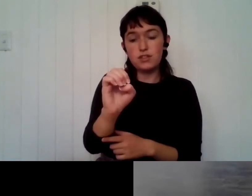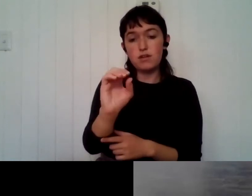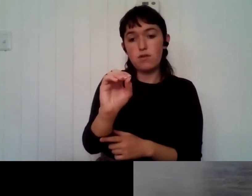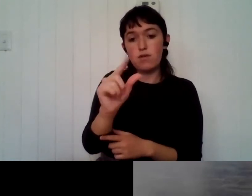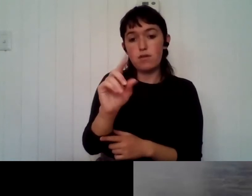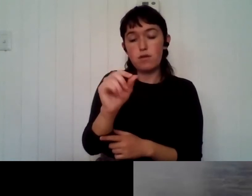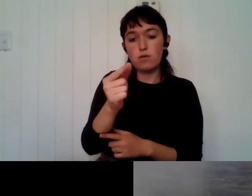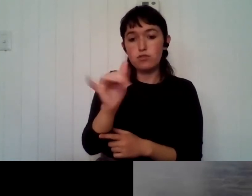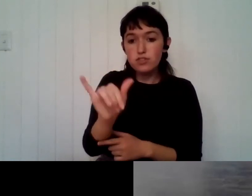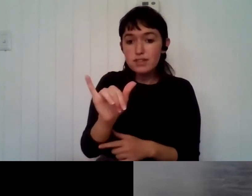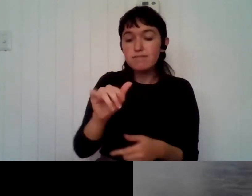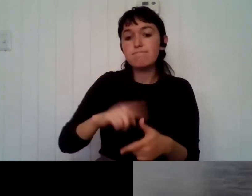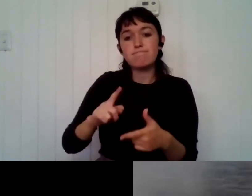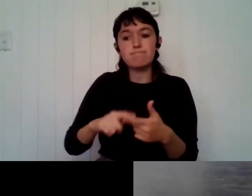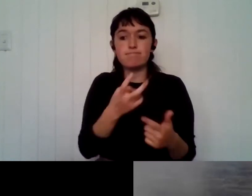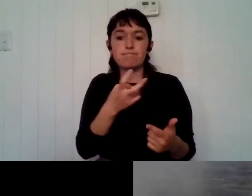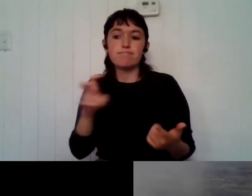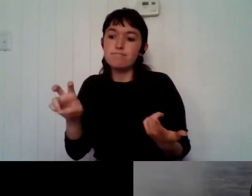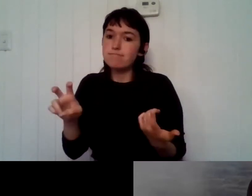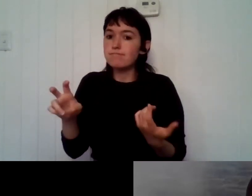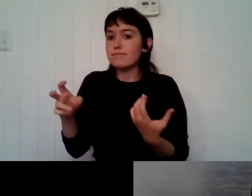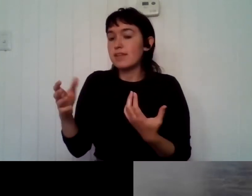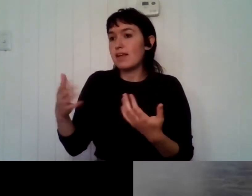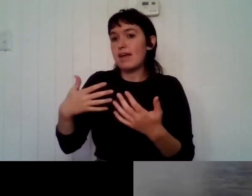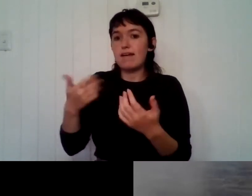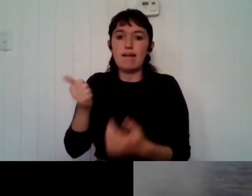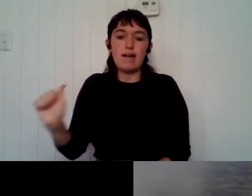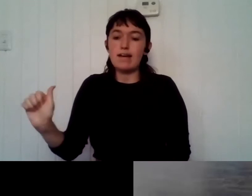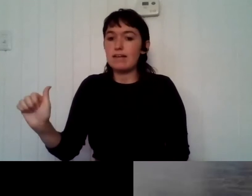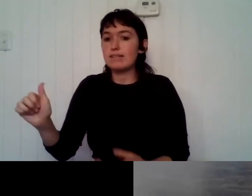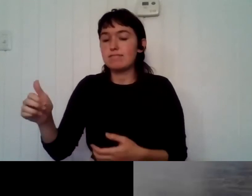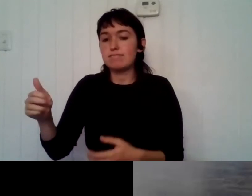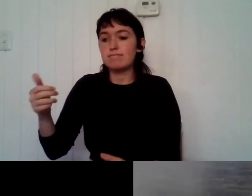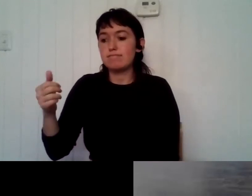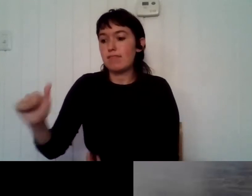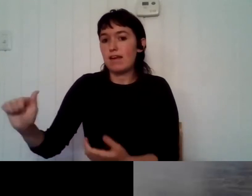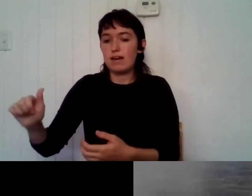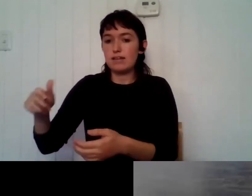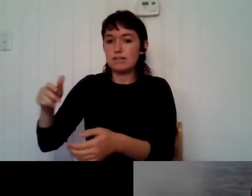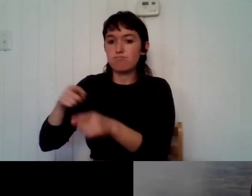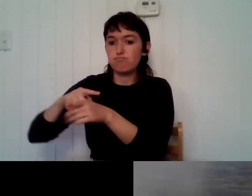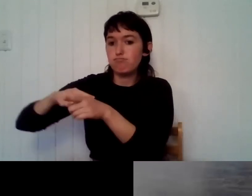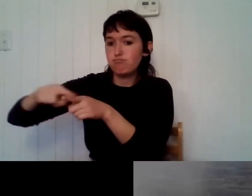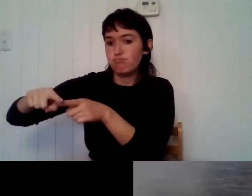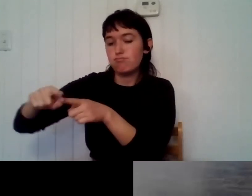like the most about the earth, in this case, volcanoes. For example, in the group where I